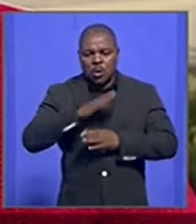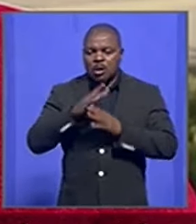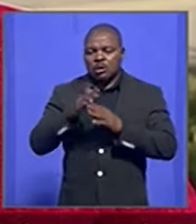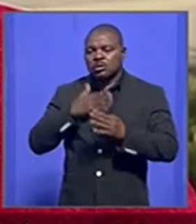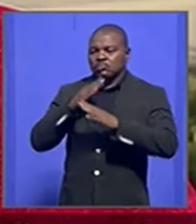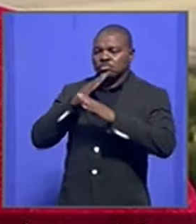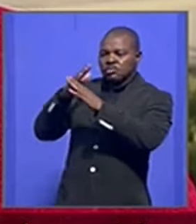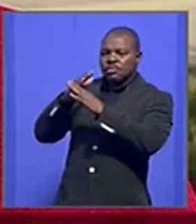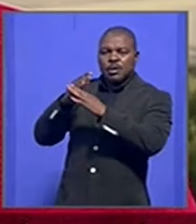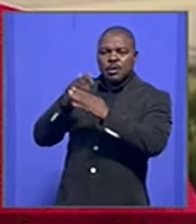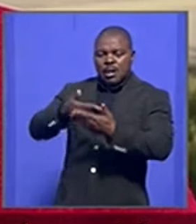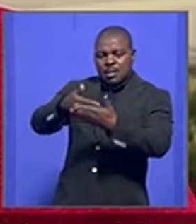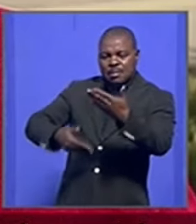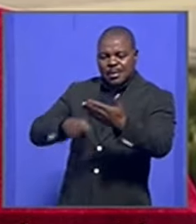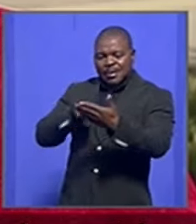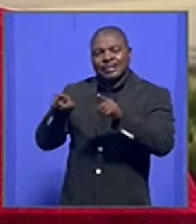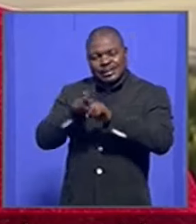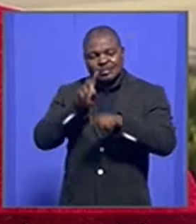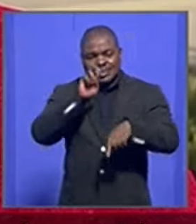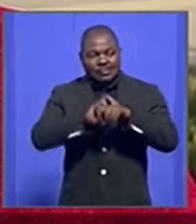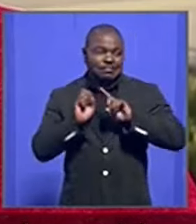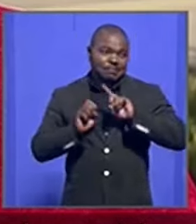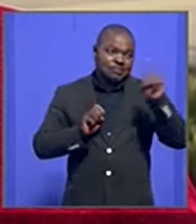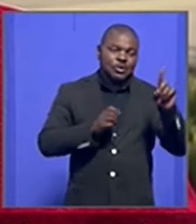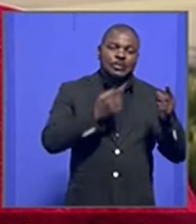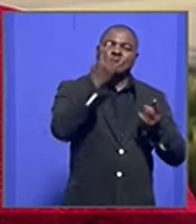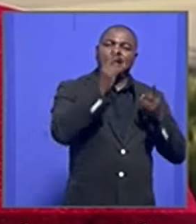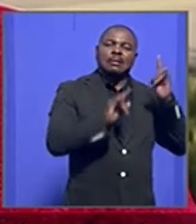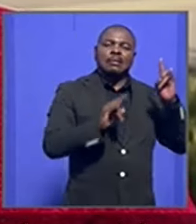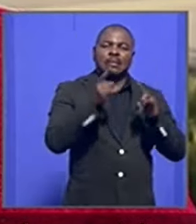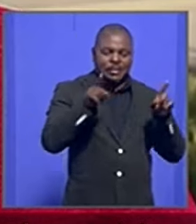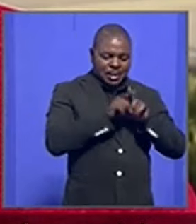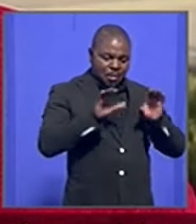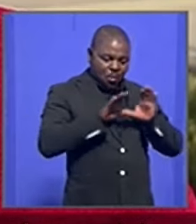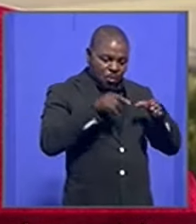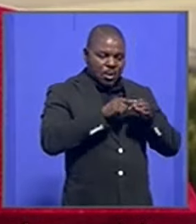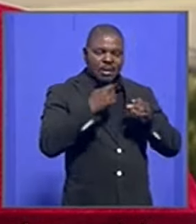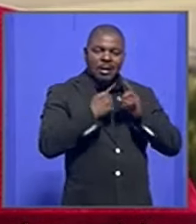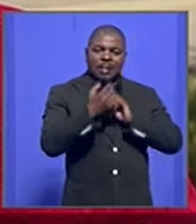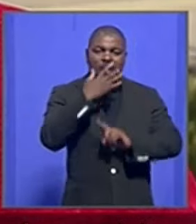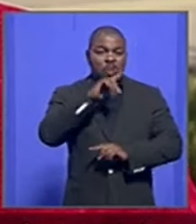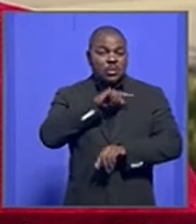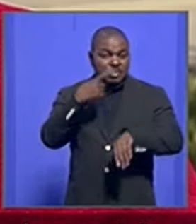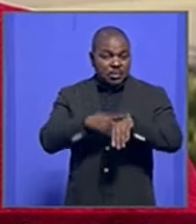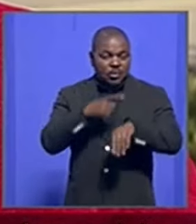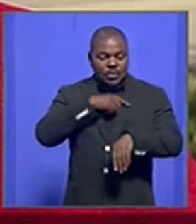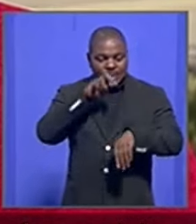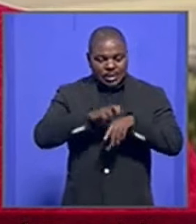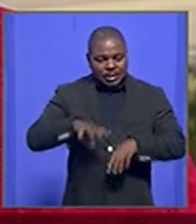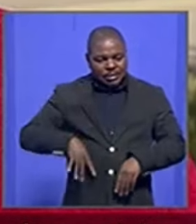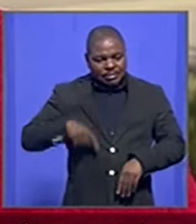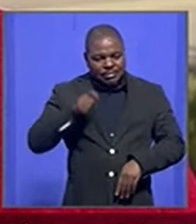ye toropong. Le rona jaaka mokgatlho e ya re ama ka gonne nako tse ding re tshwanetse re dirise madi a rona go thusa mme yo